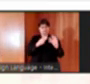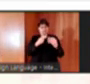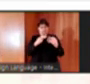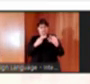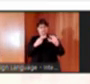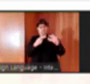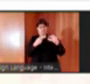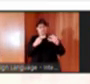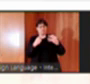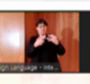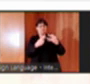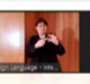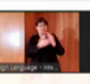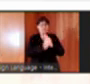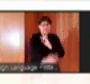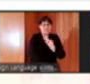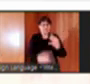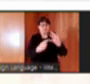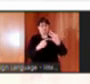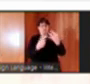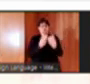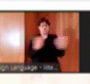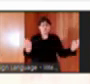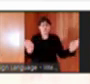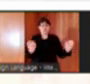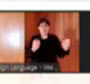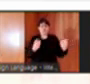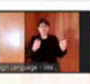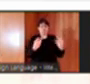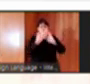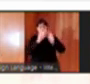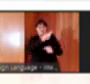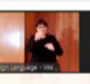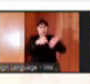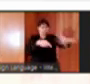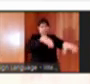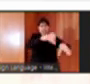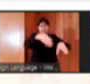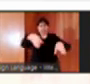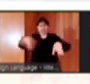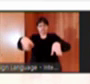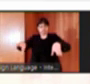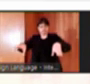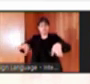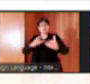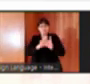and resources have been mobilized across society to tackle this enormous challenge.